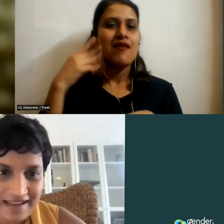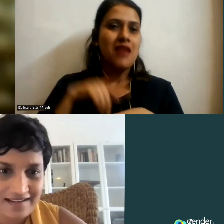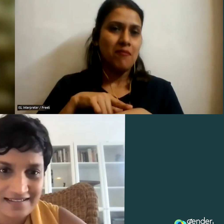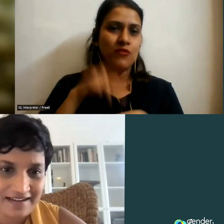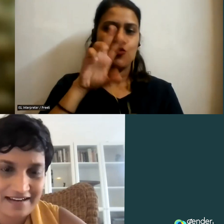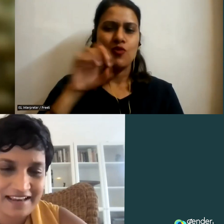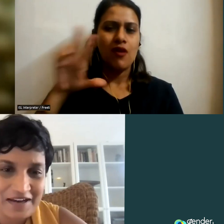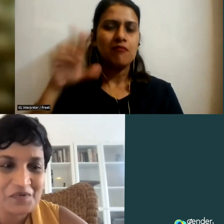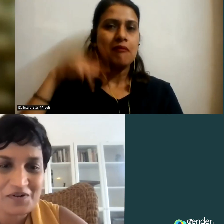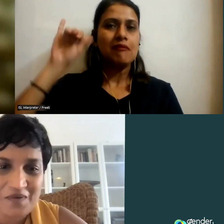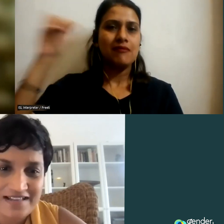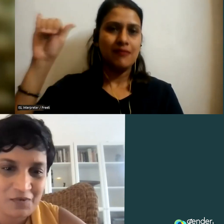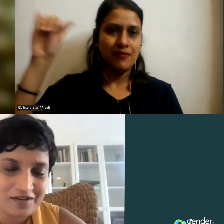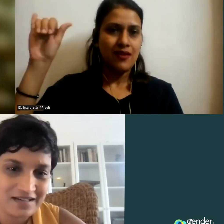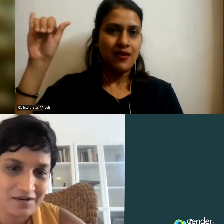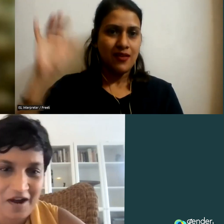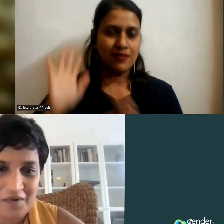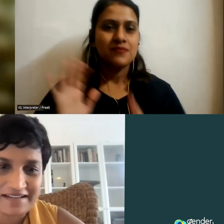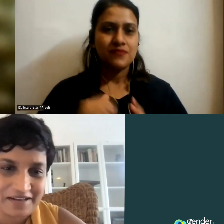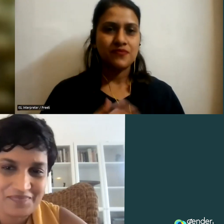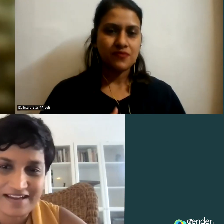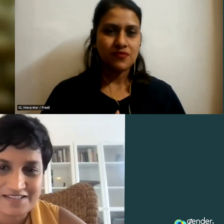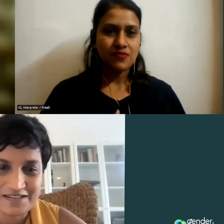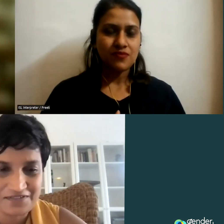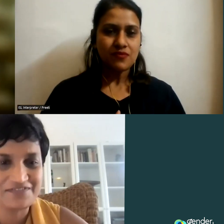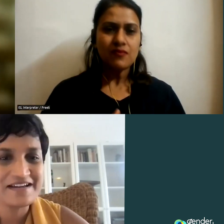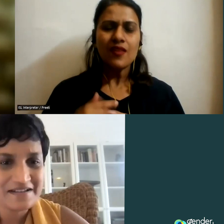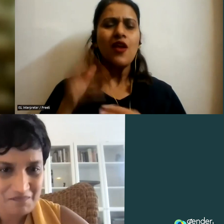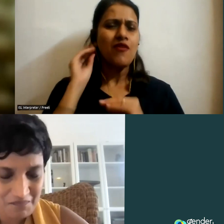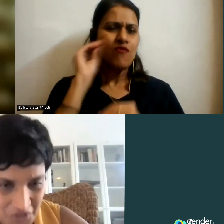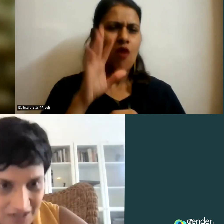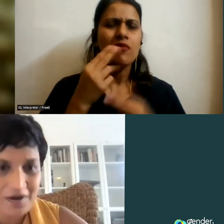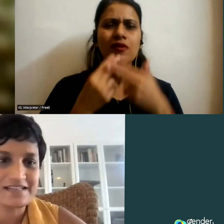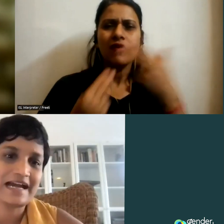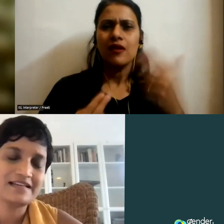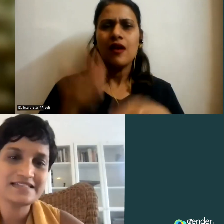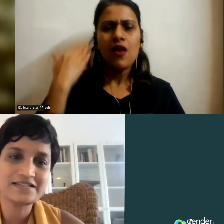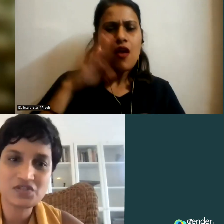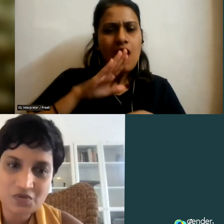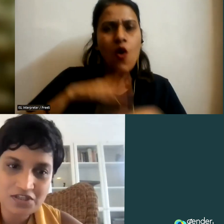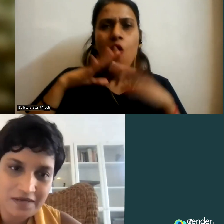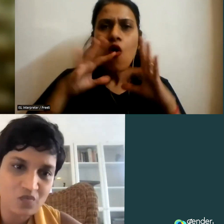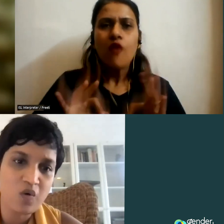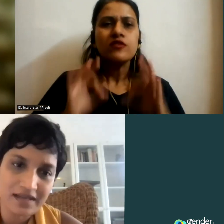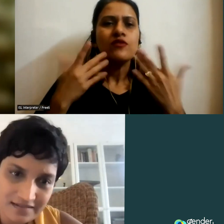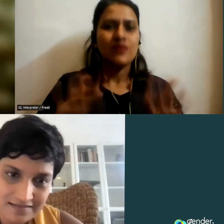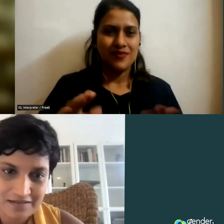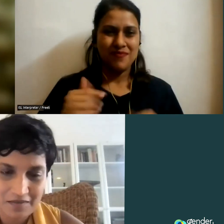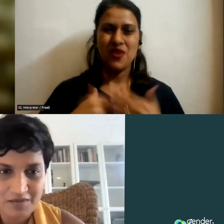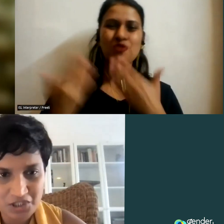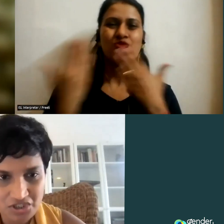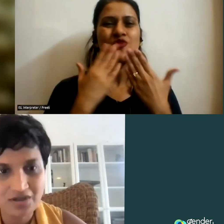of practicality, right? Again, I don't want to wax poetic about how I ended up there. Just out of sheer practicality, as a student, you get 1